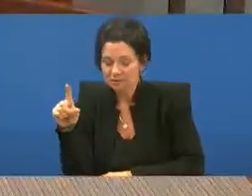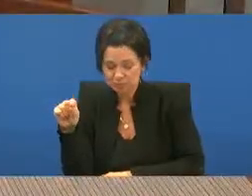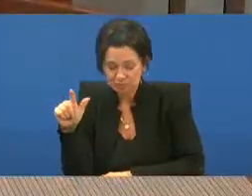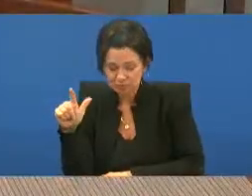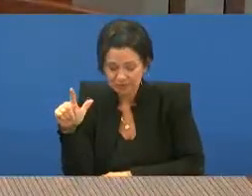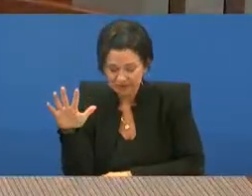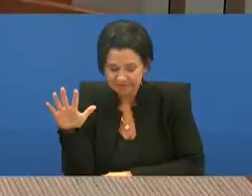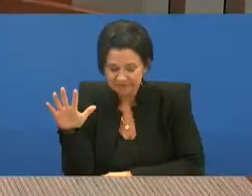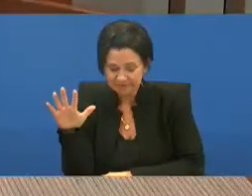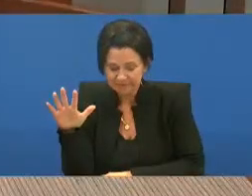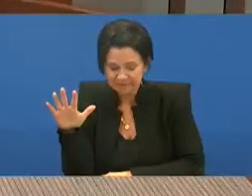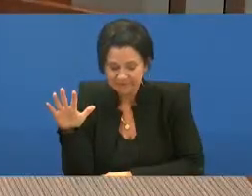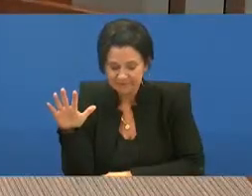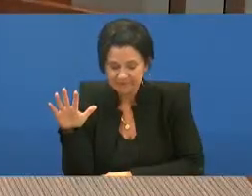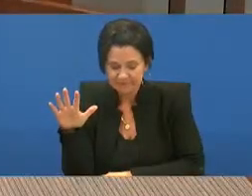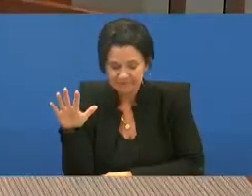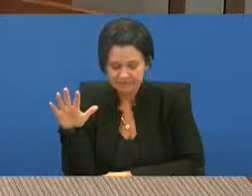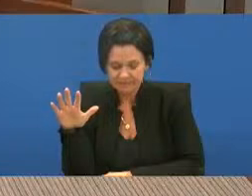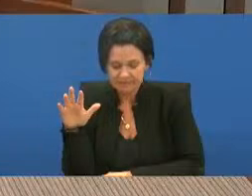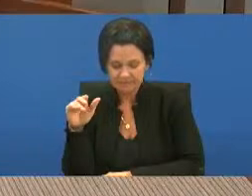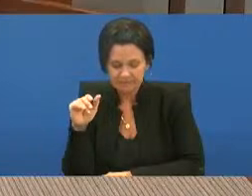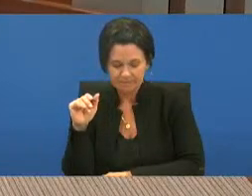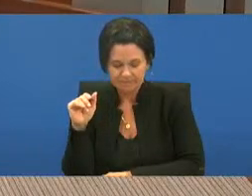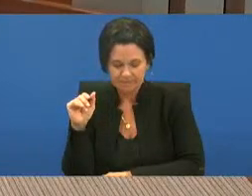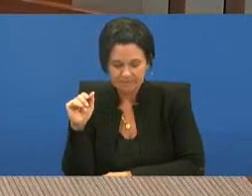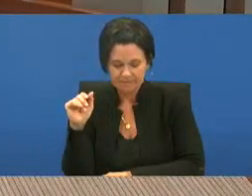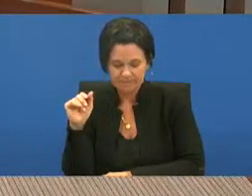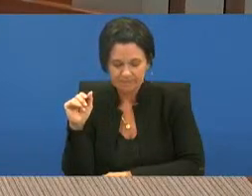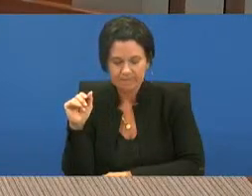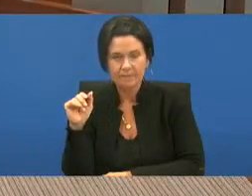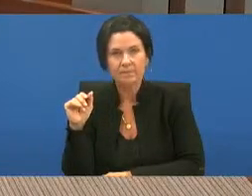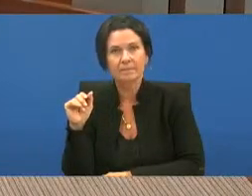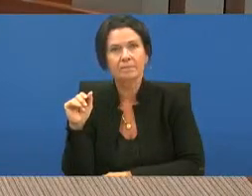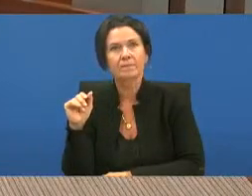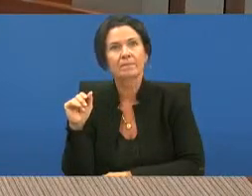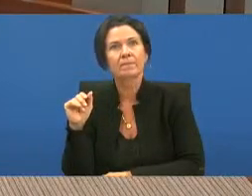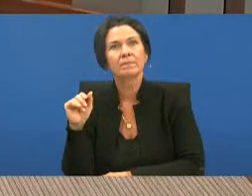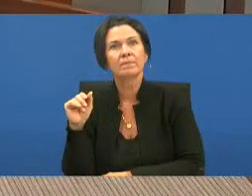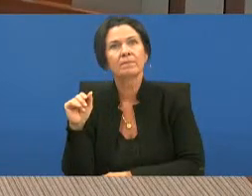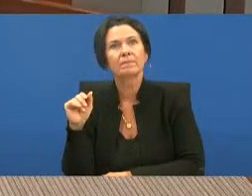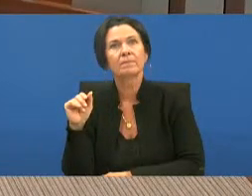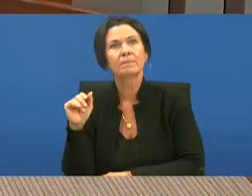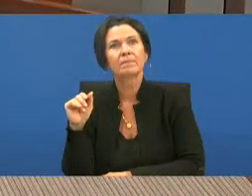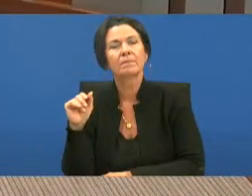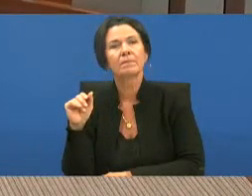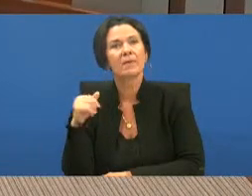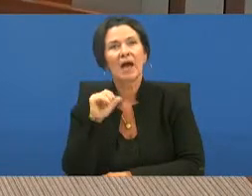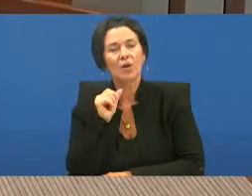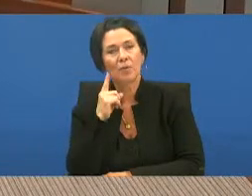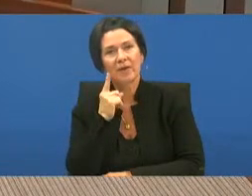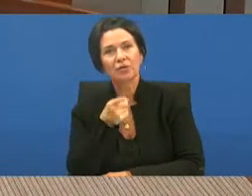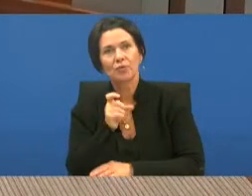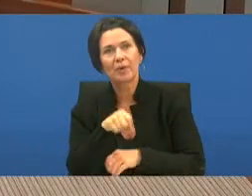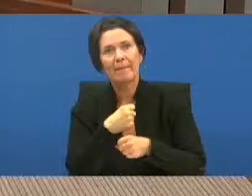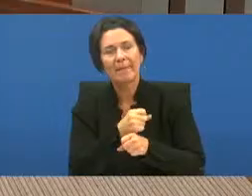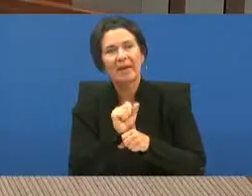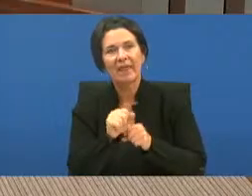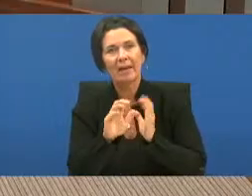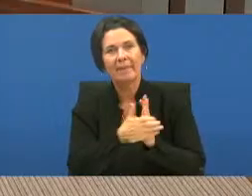2025. don't See think if the parish attorney's office agrees with me, but I don't think y'all can make that amendment on the floor.